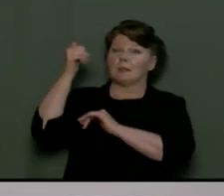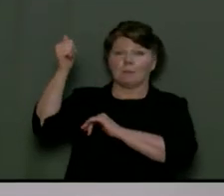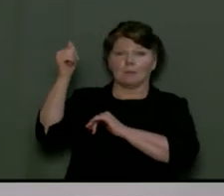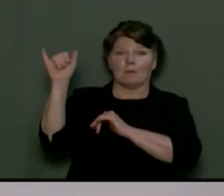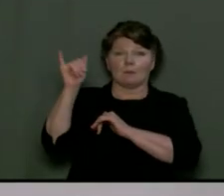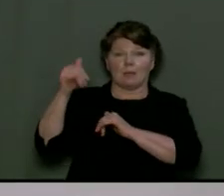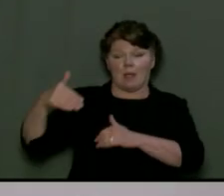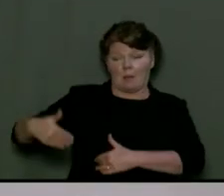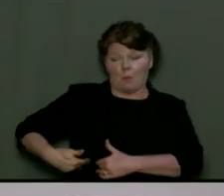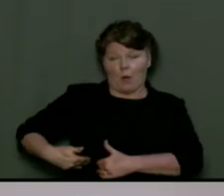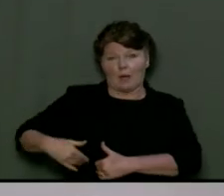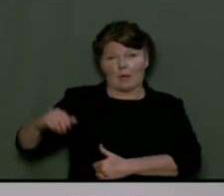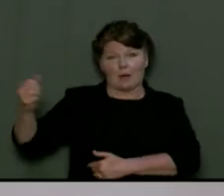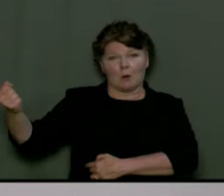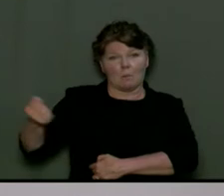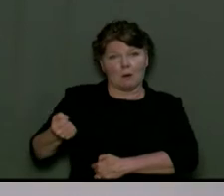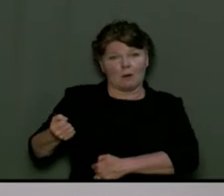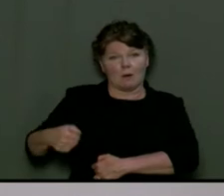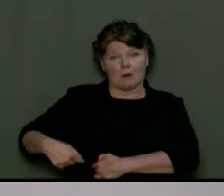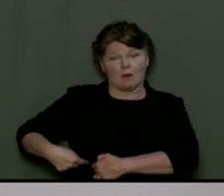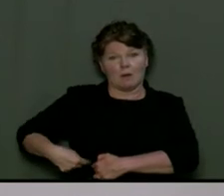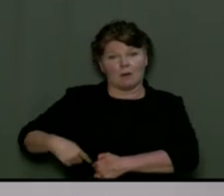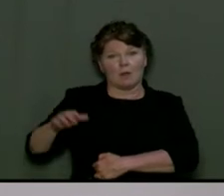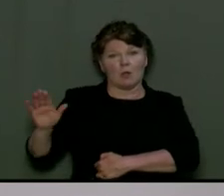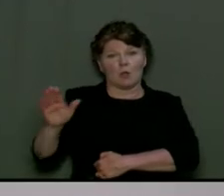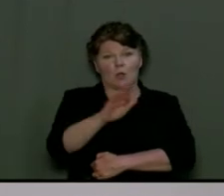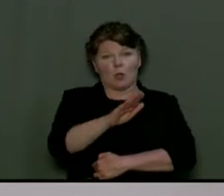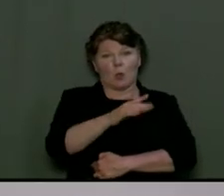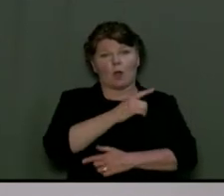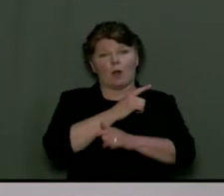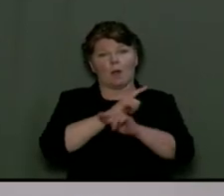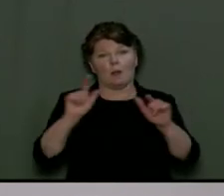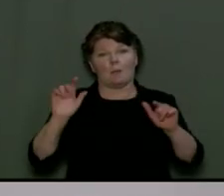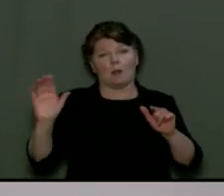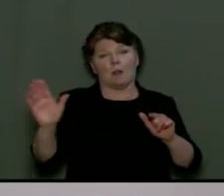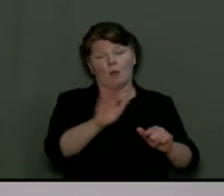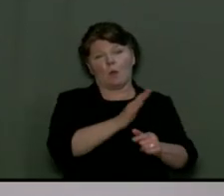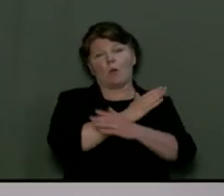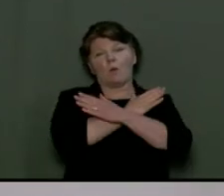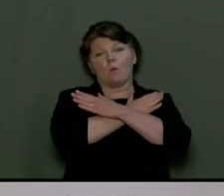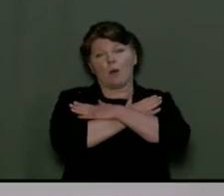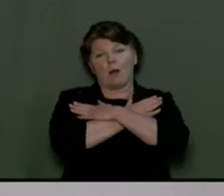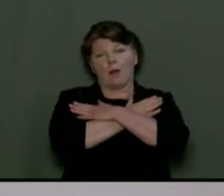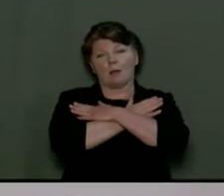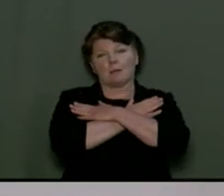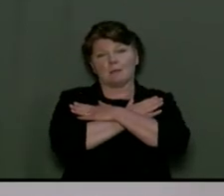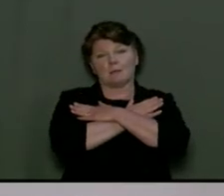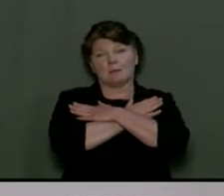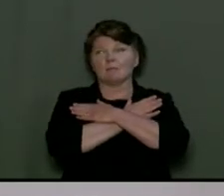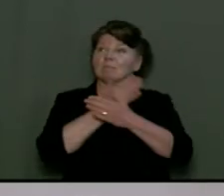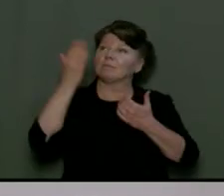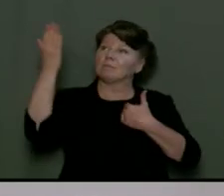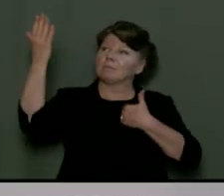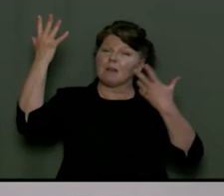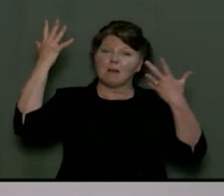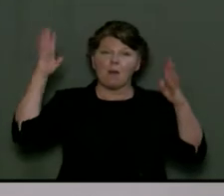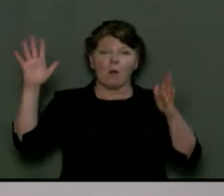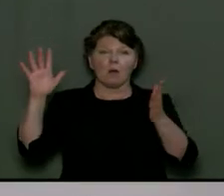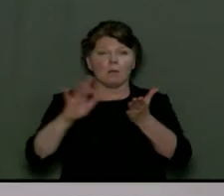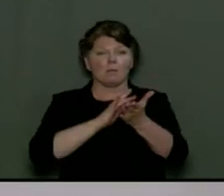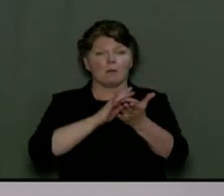his side is your liberty. It is your rest. It is what says, I have done it all for